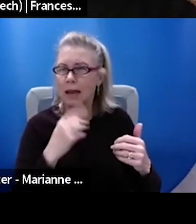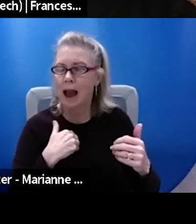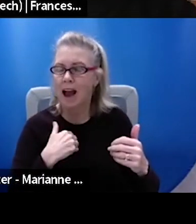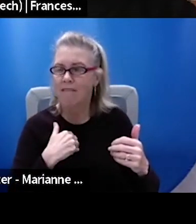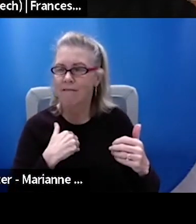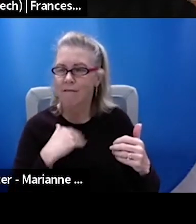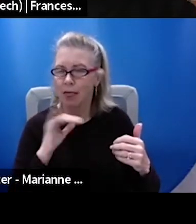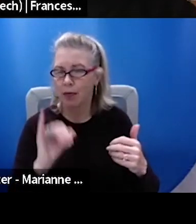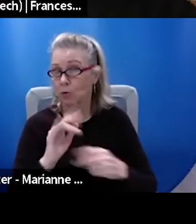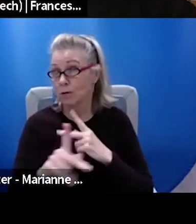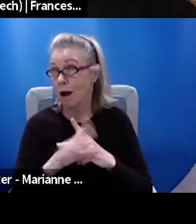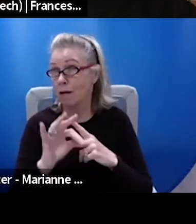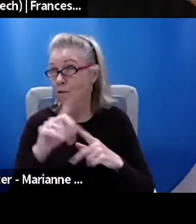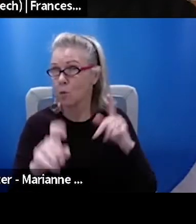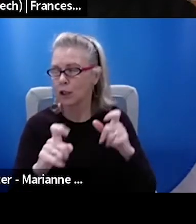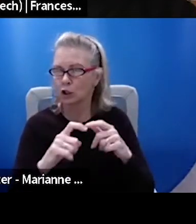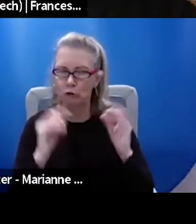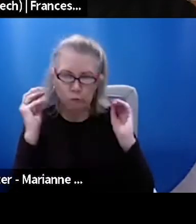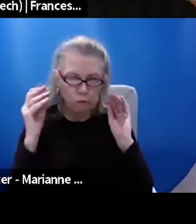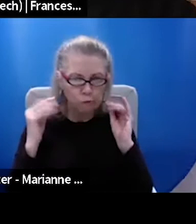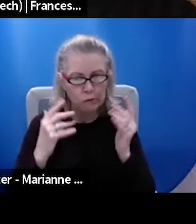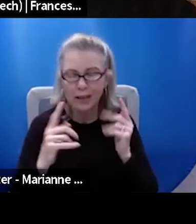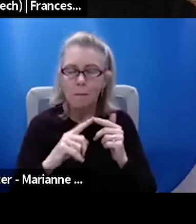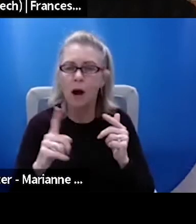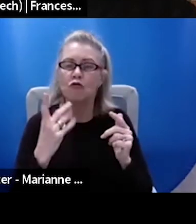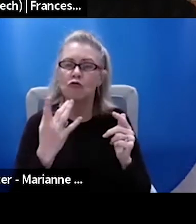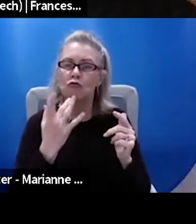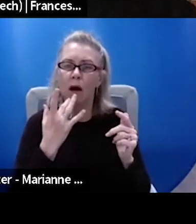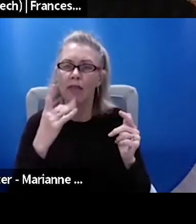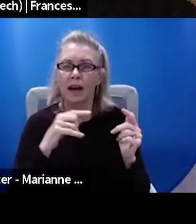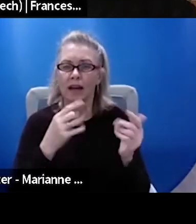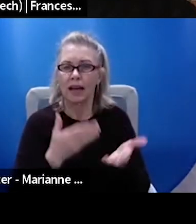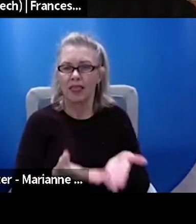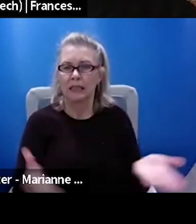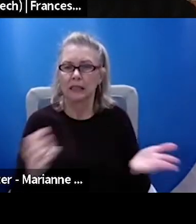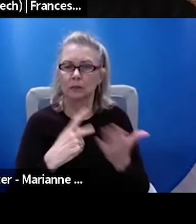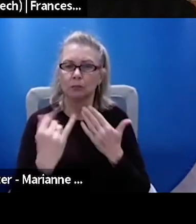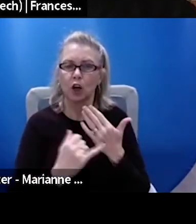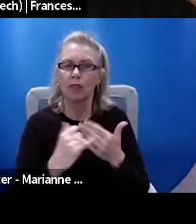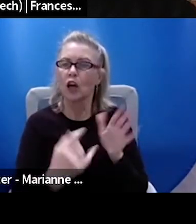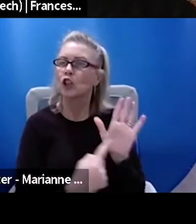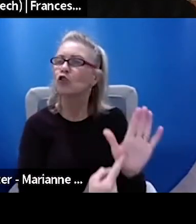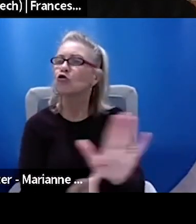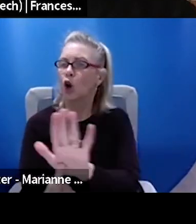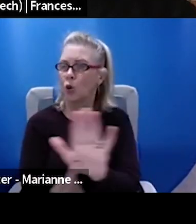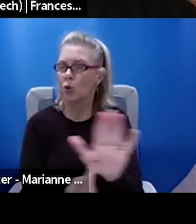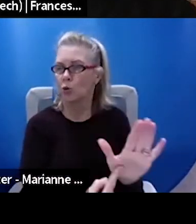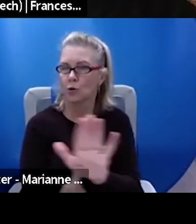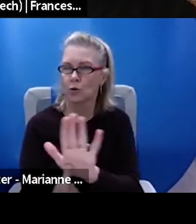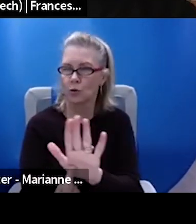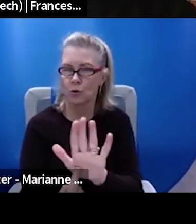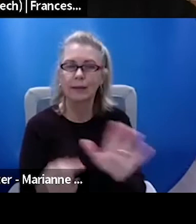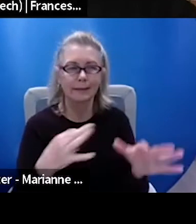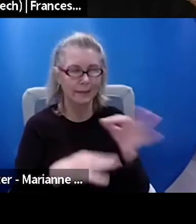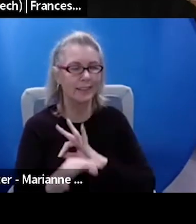But I think these are projects that show rather than tell or explain. And for me, there are times